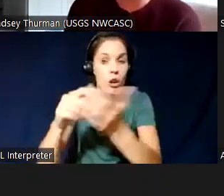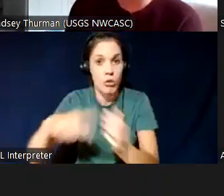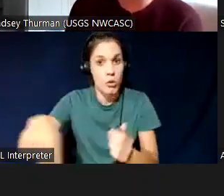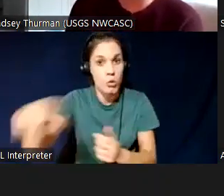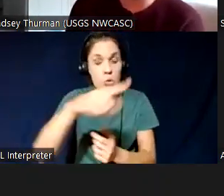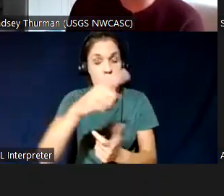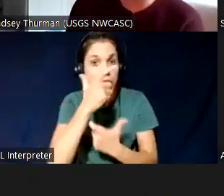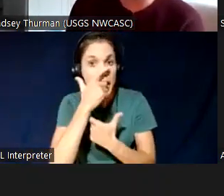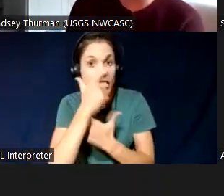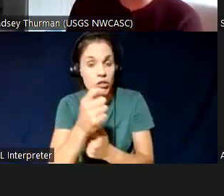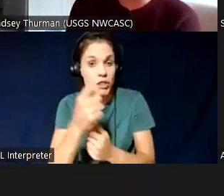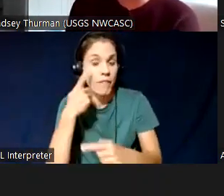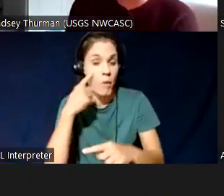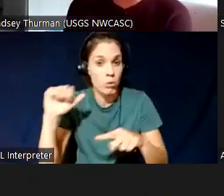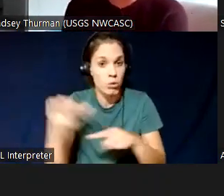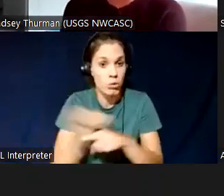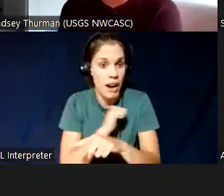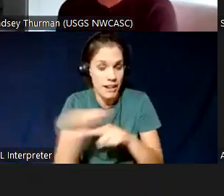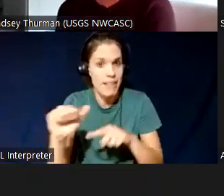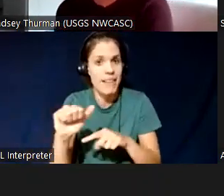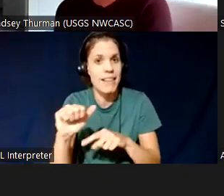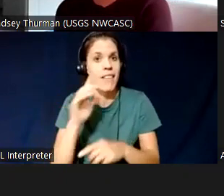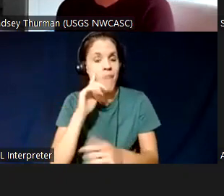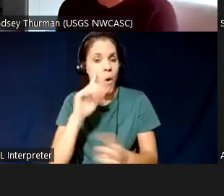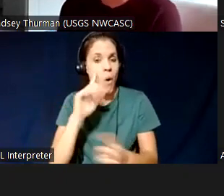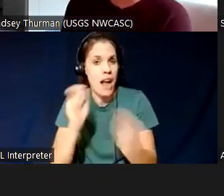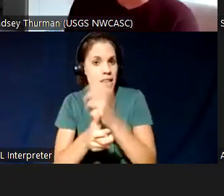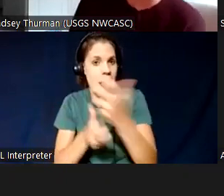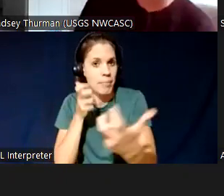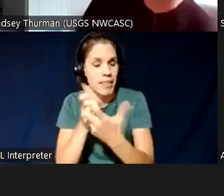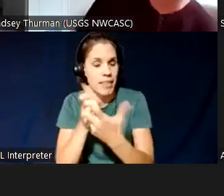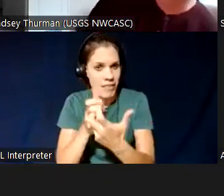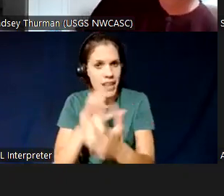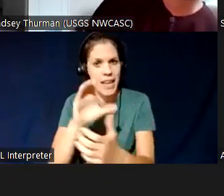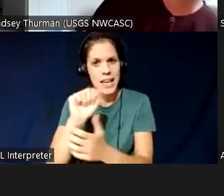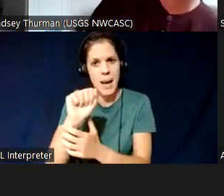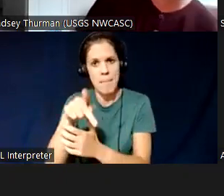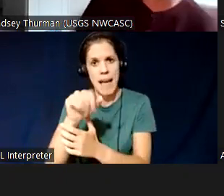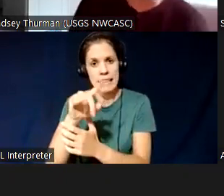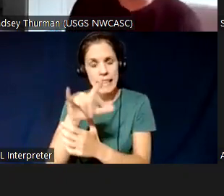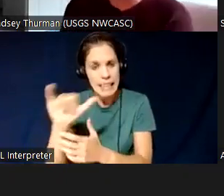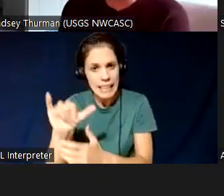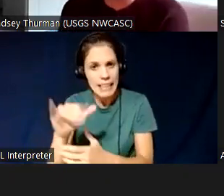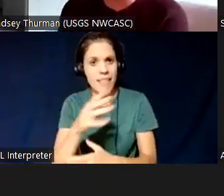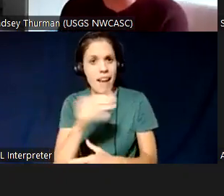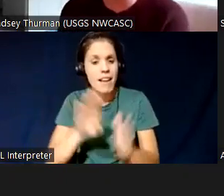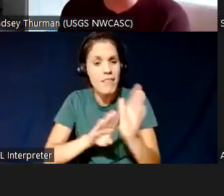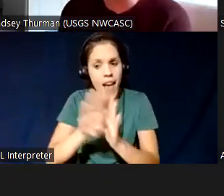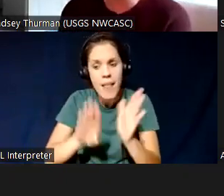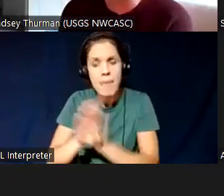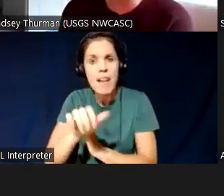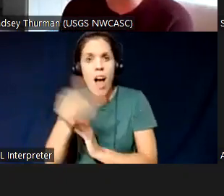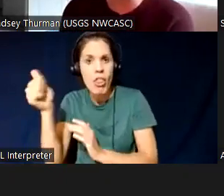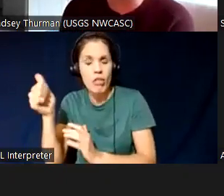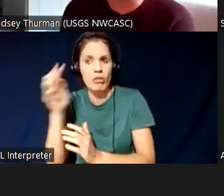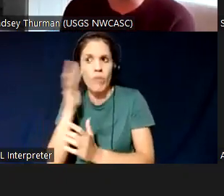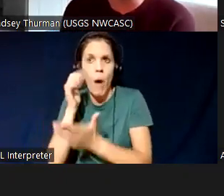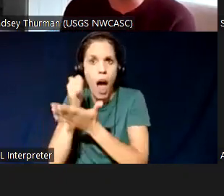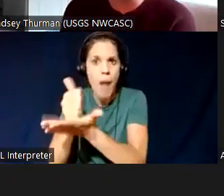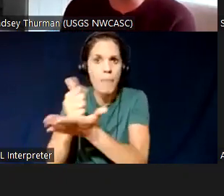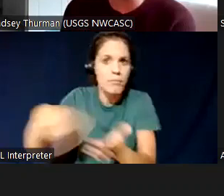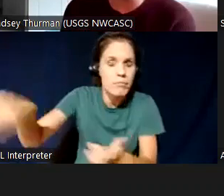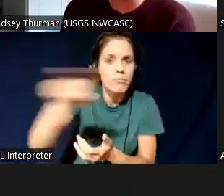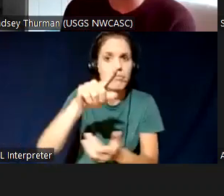training on adaptive capacity or developing other guidance in cooperation with myself or others, please don't hesitate to reach